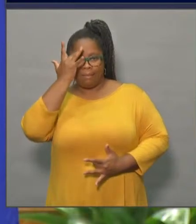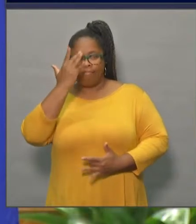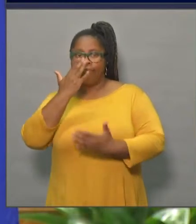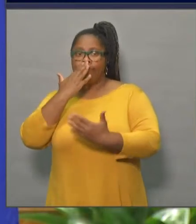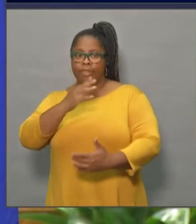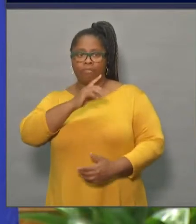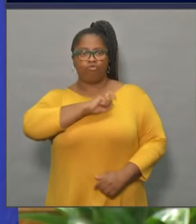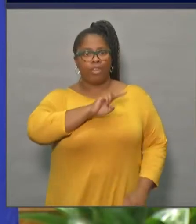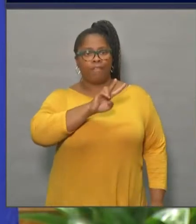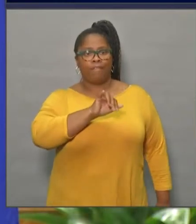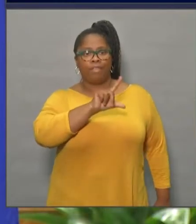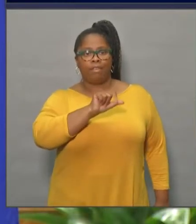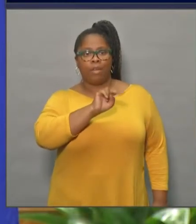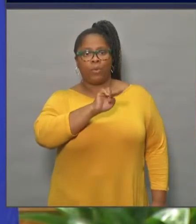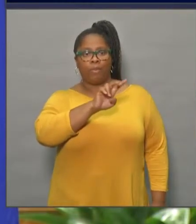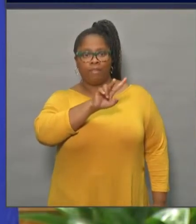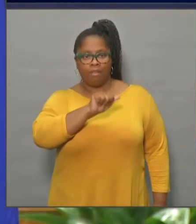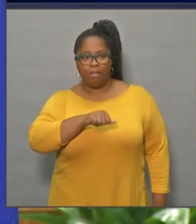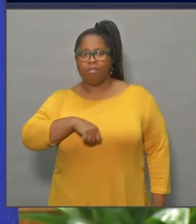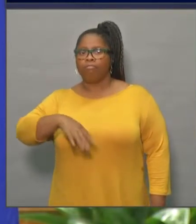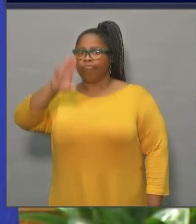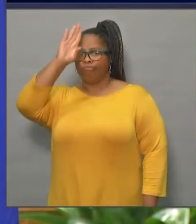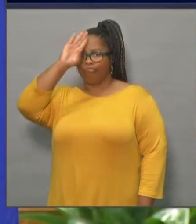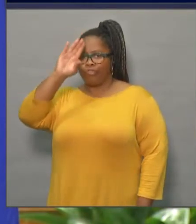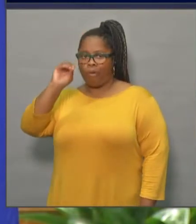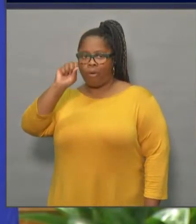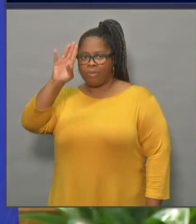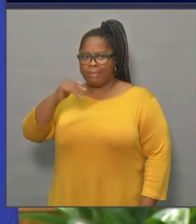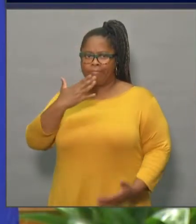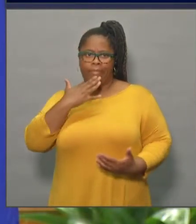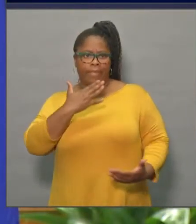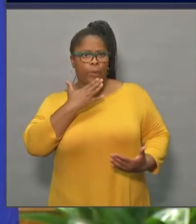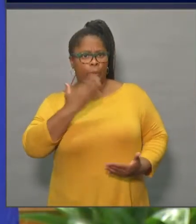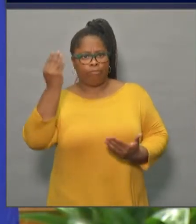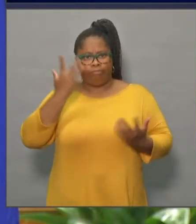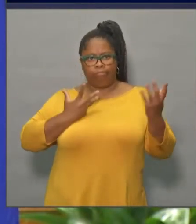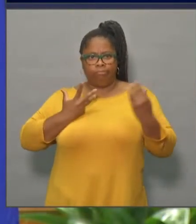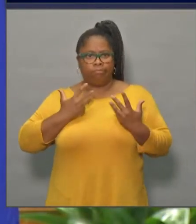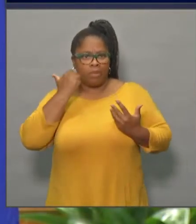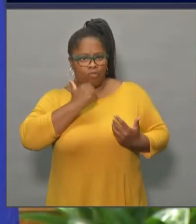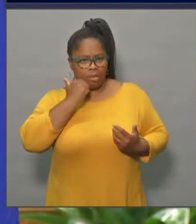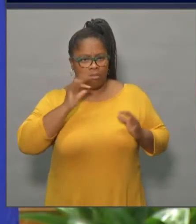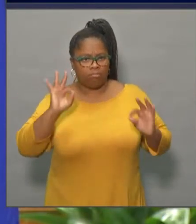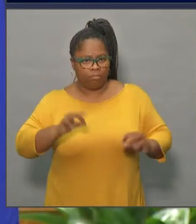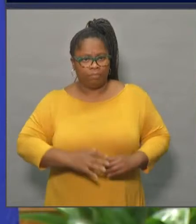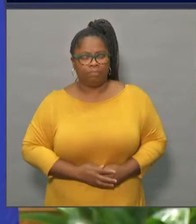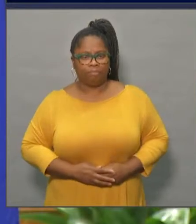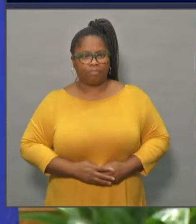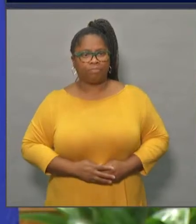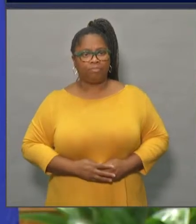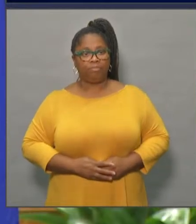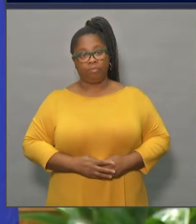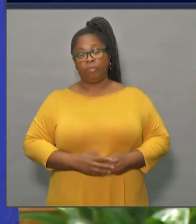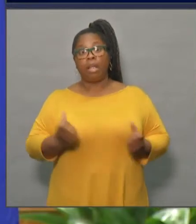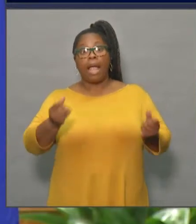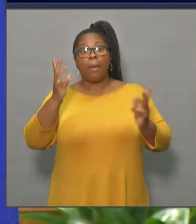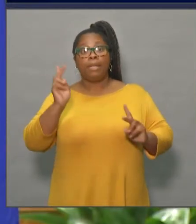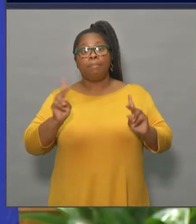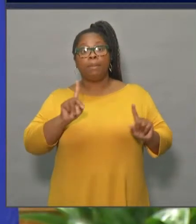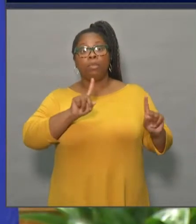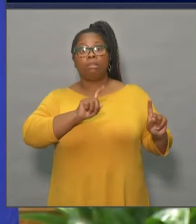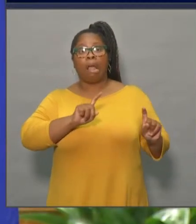Sheriff Villanueva and Chief Osby for sharing this information with us every day. Over